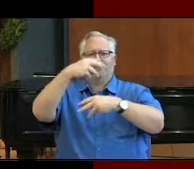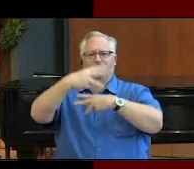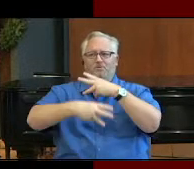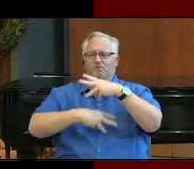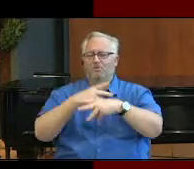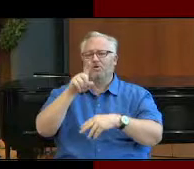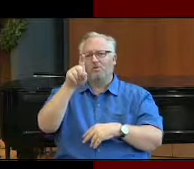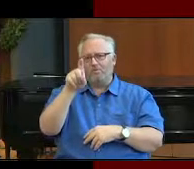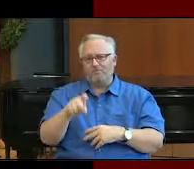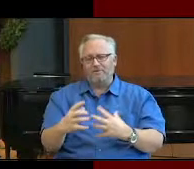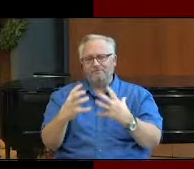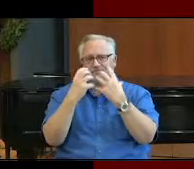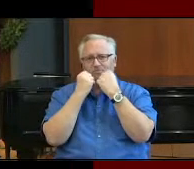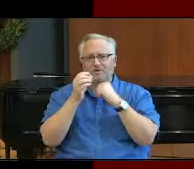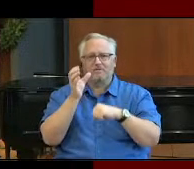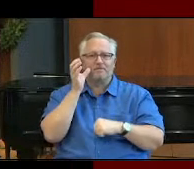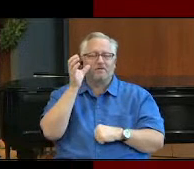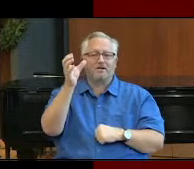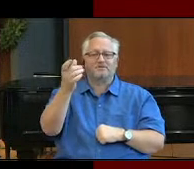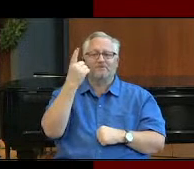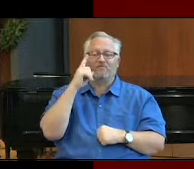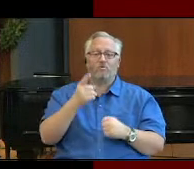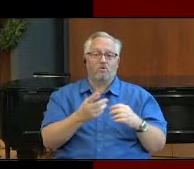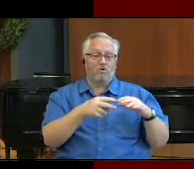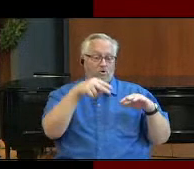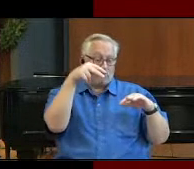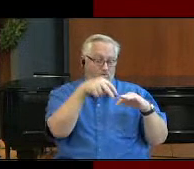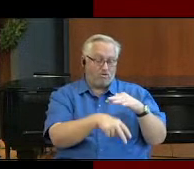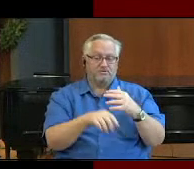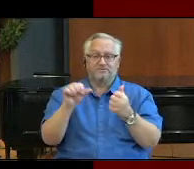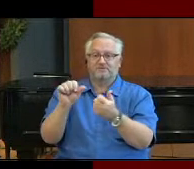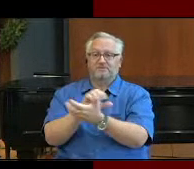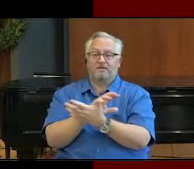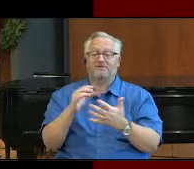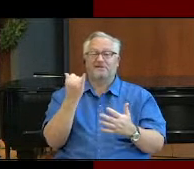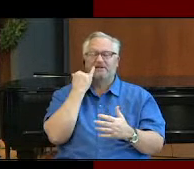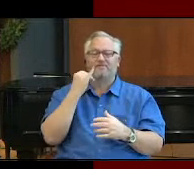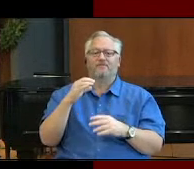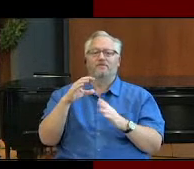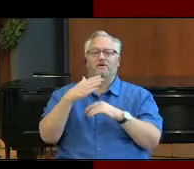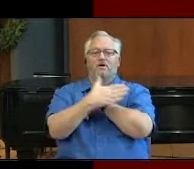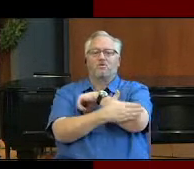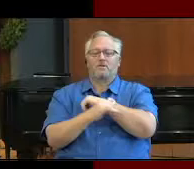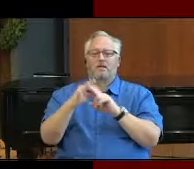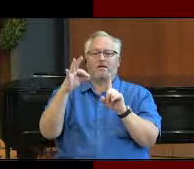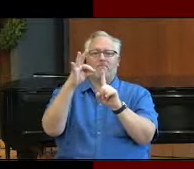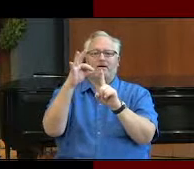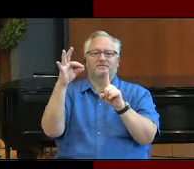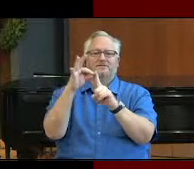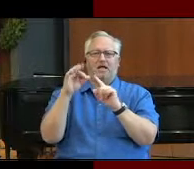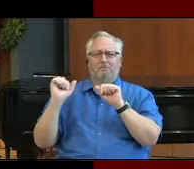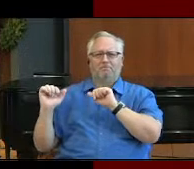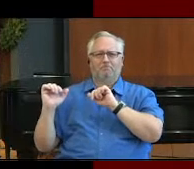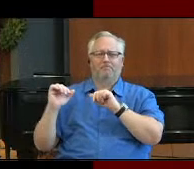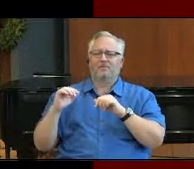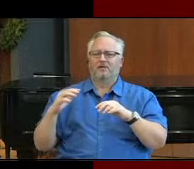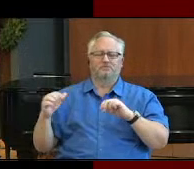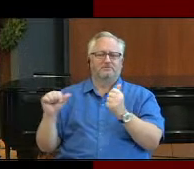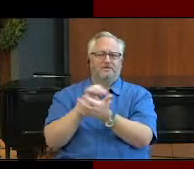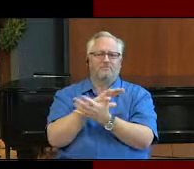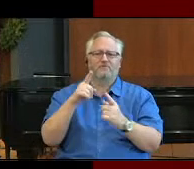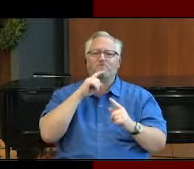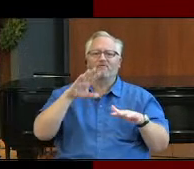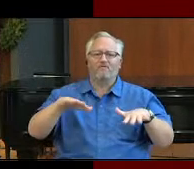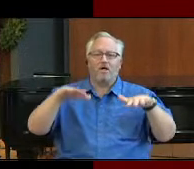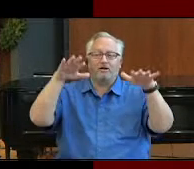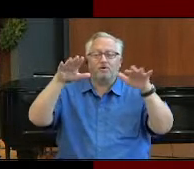to embrace the concept of loss and damage. When a country like Pakistan is inundated by flooding that covers